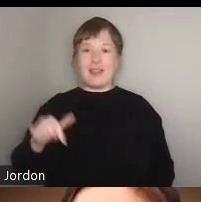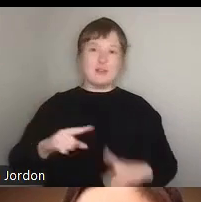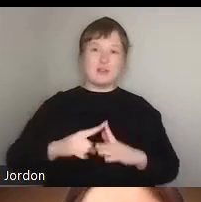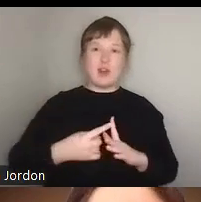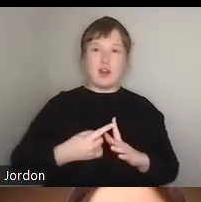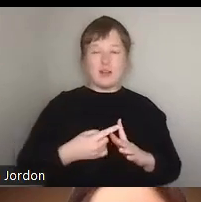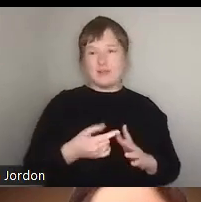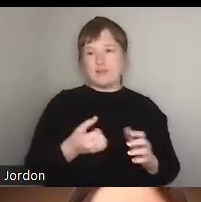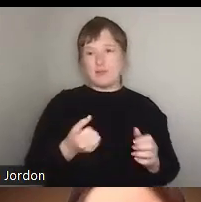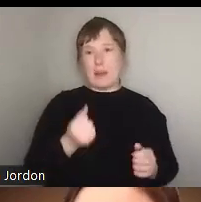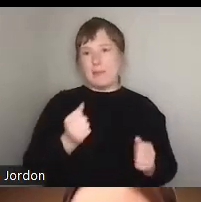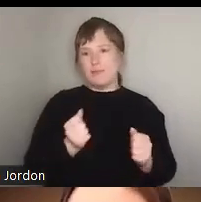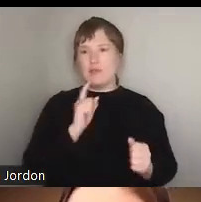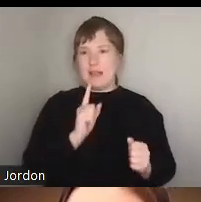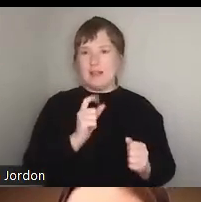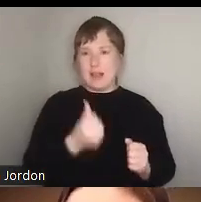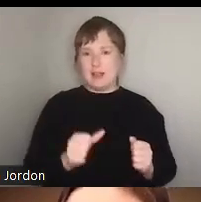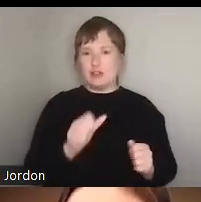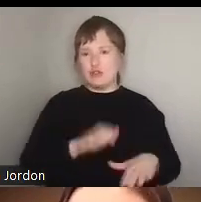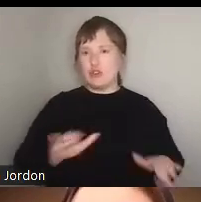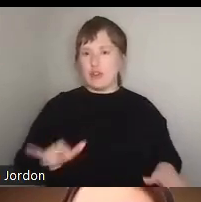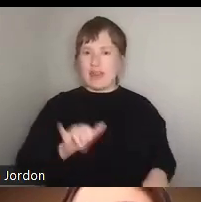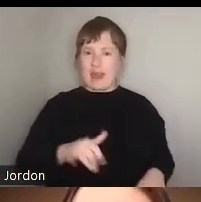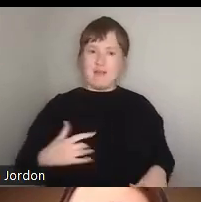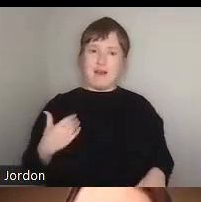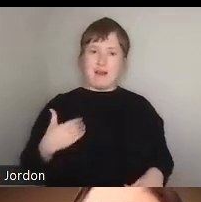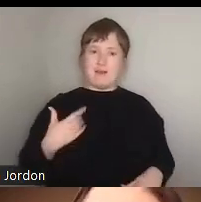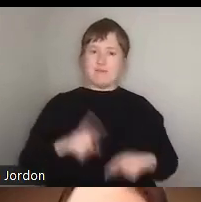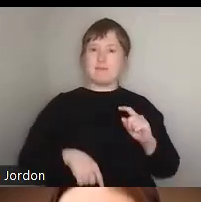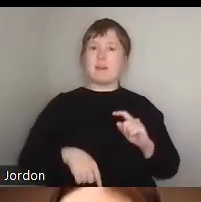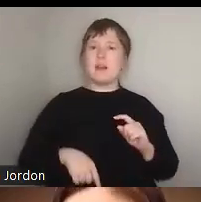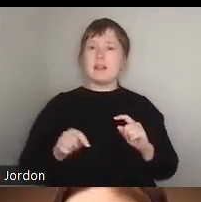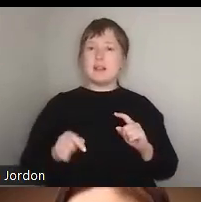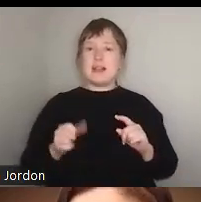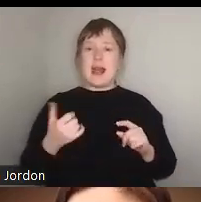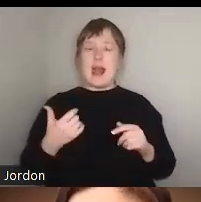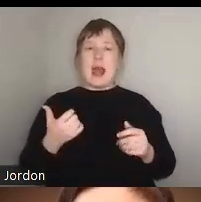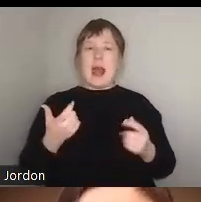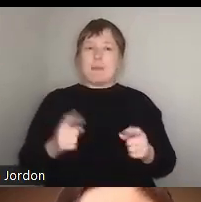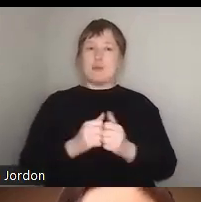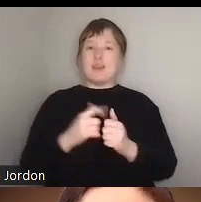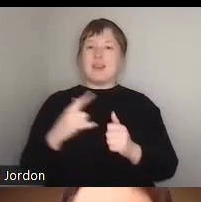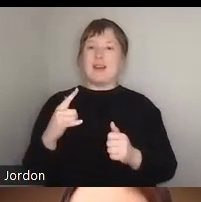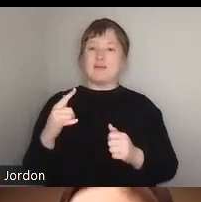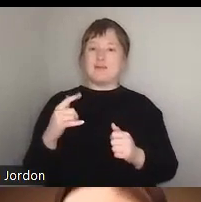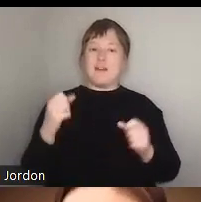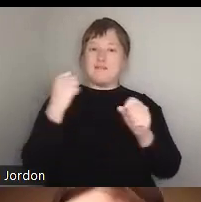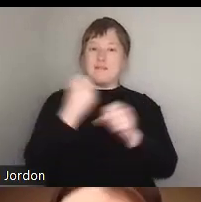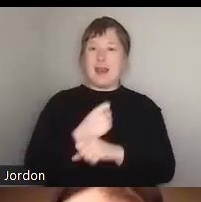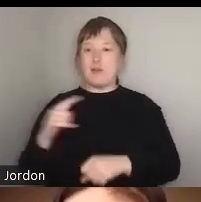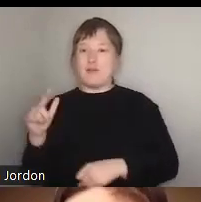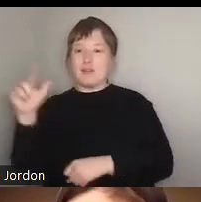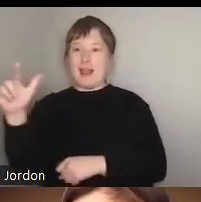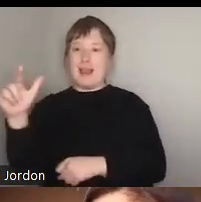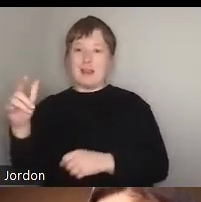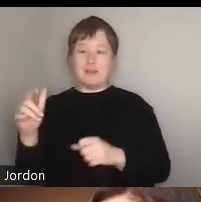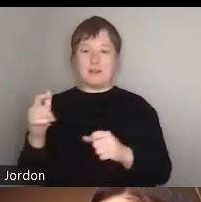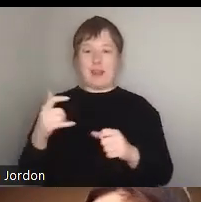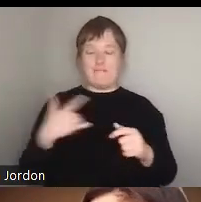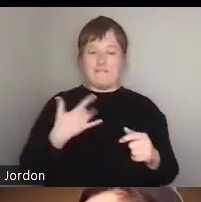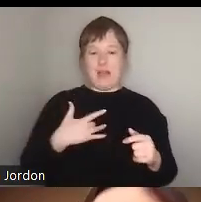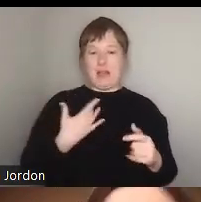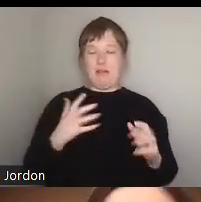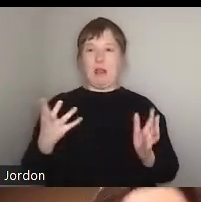aren't. And that has an effect. That's sort of what puts us in that fight or flight situation. giving us that feeling of that fight or flight